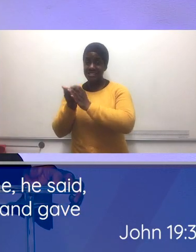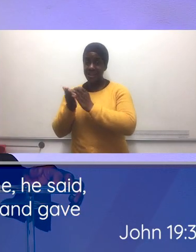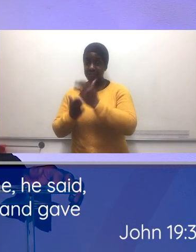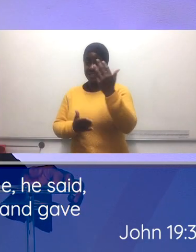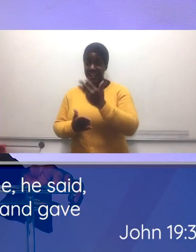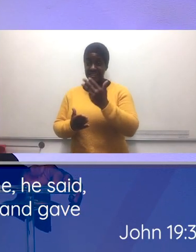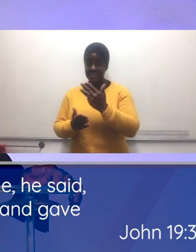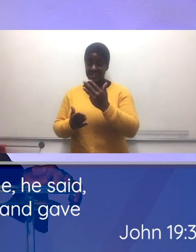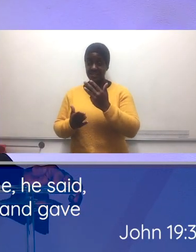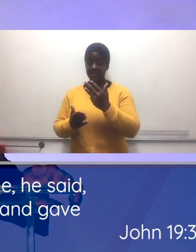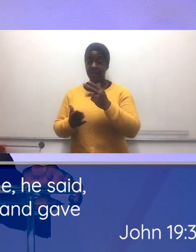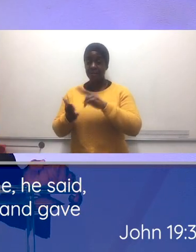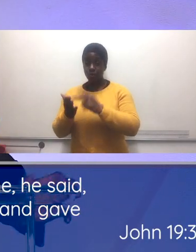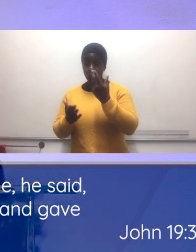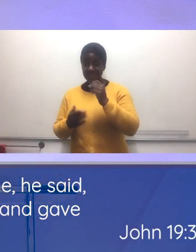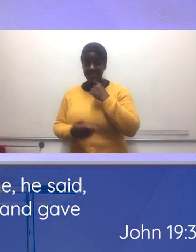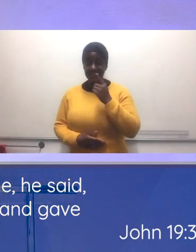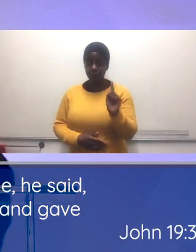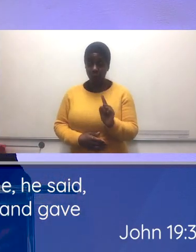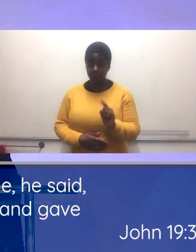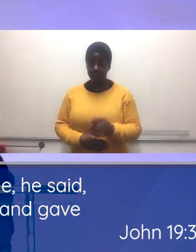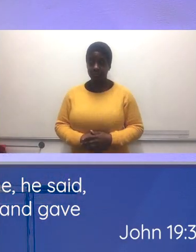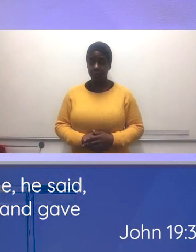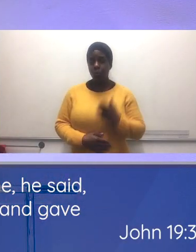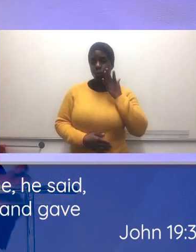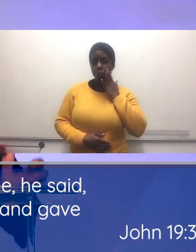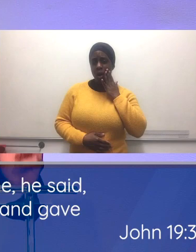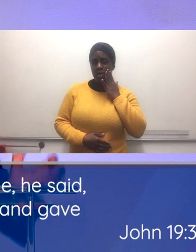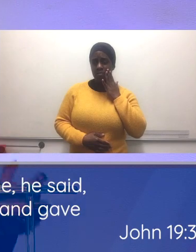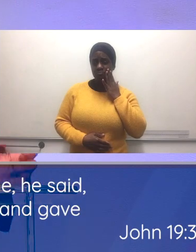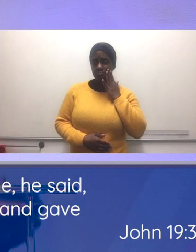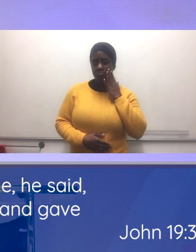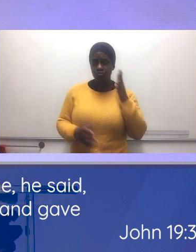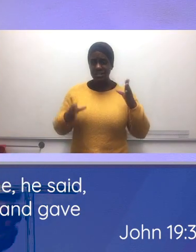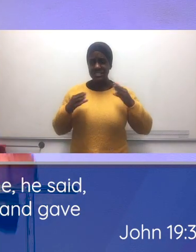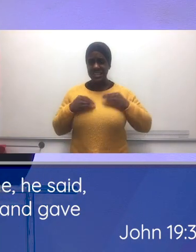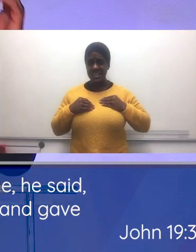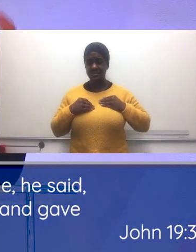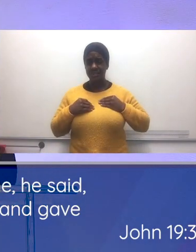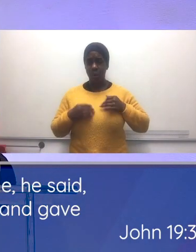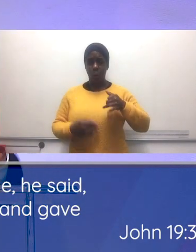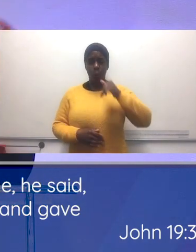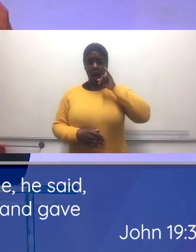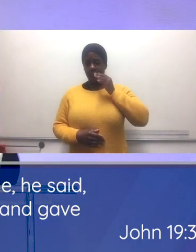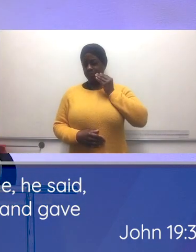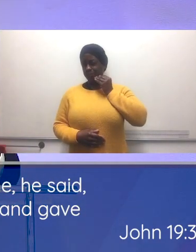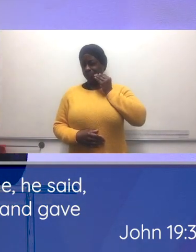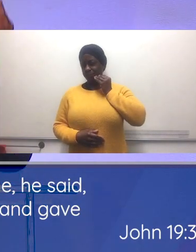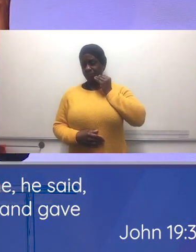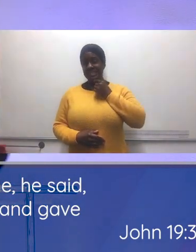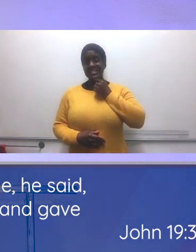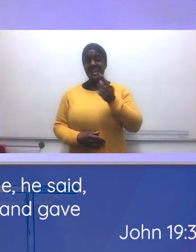30, the Bible says, and when he had received the sour wine, he said, it